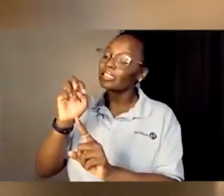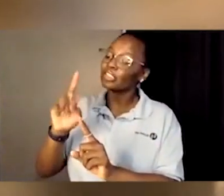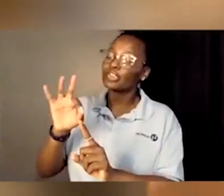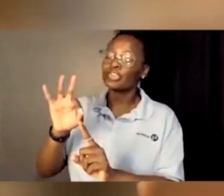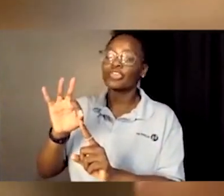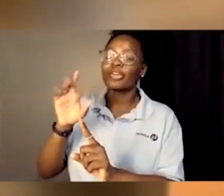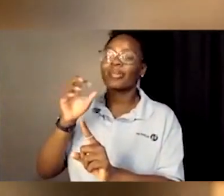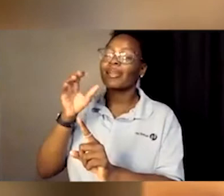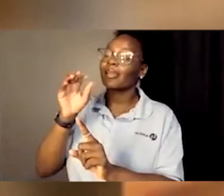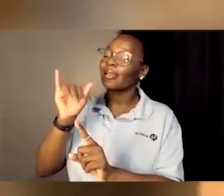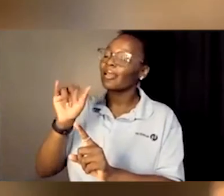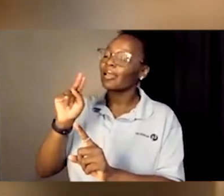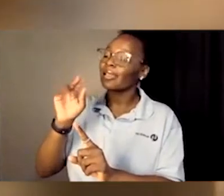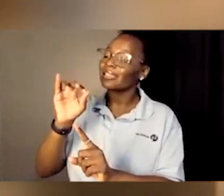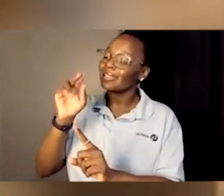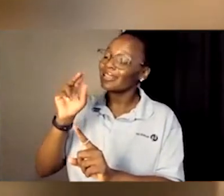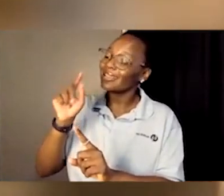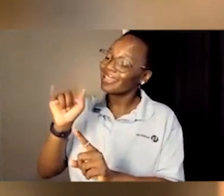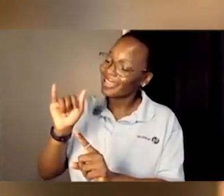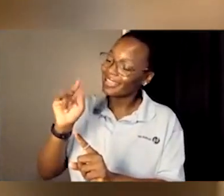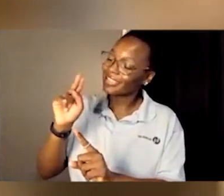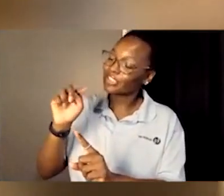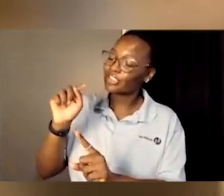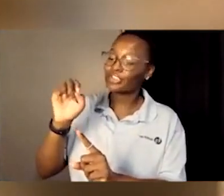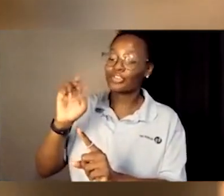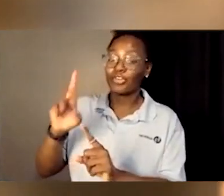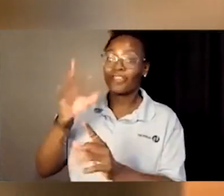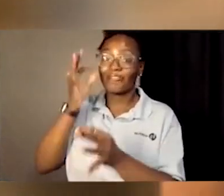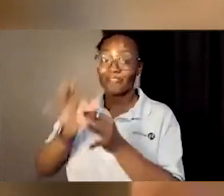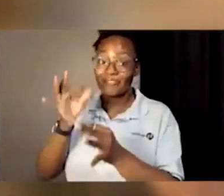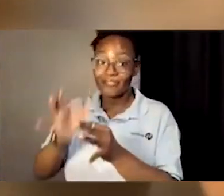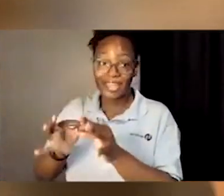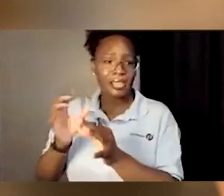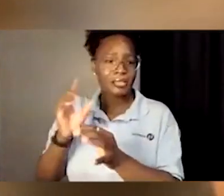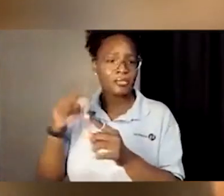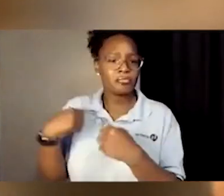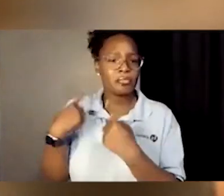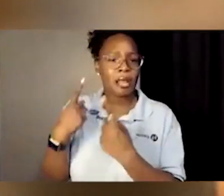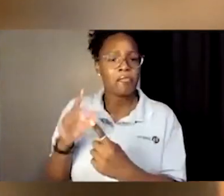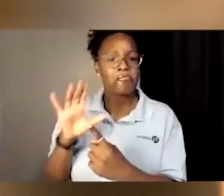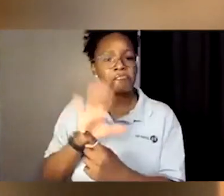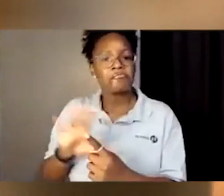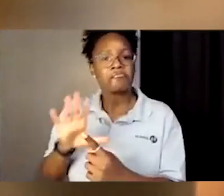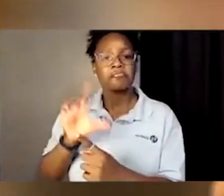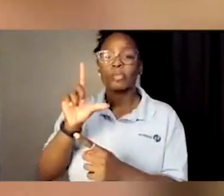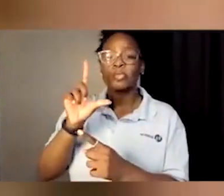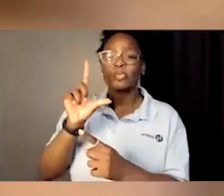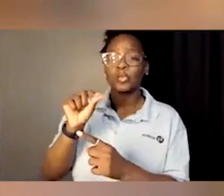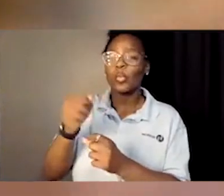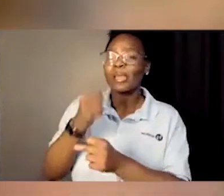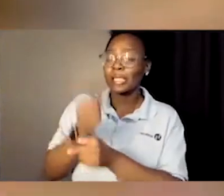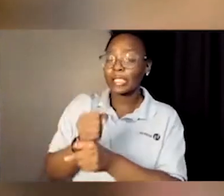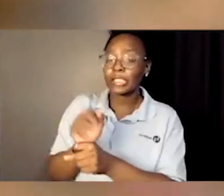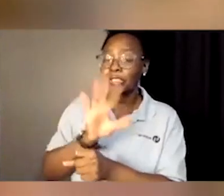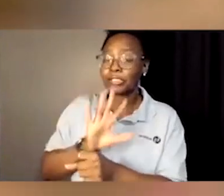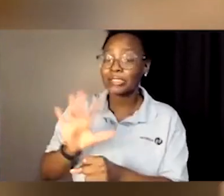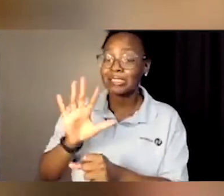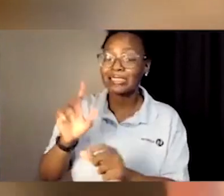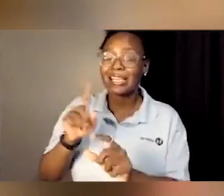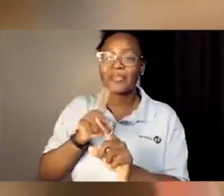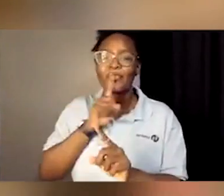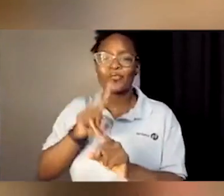it becomes so much a part of your life that if you have to sort of pinpoint when it all started,